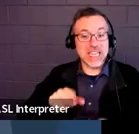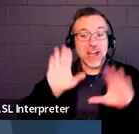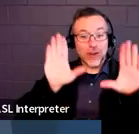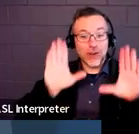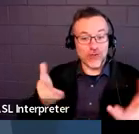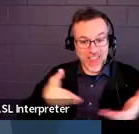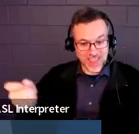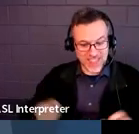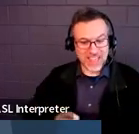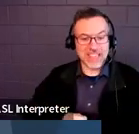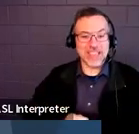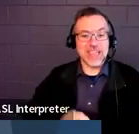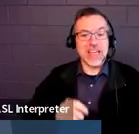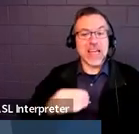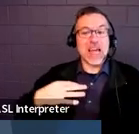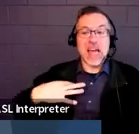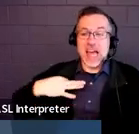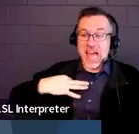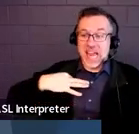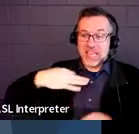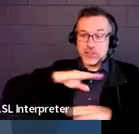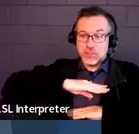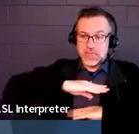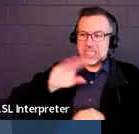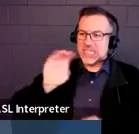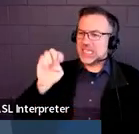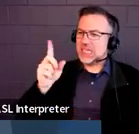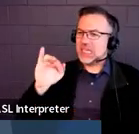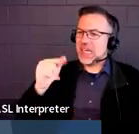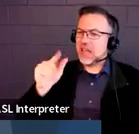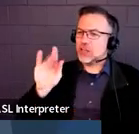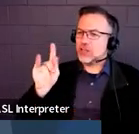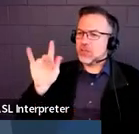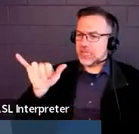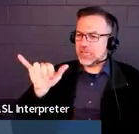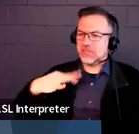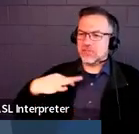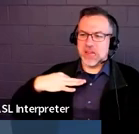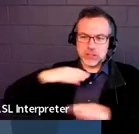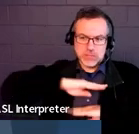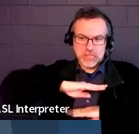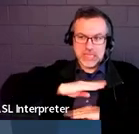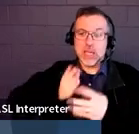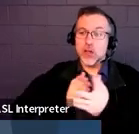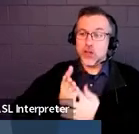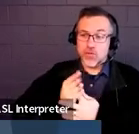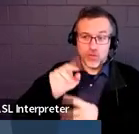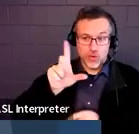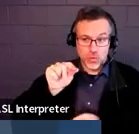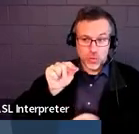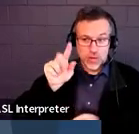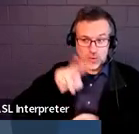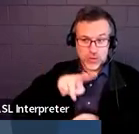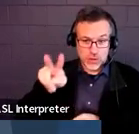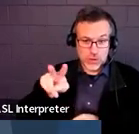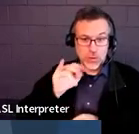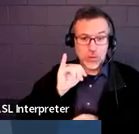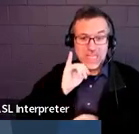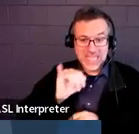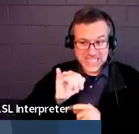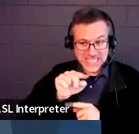Eligibility through 2022 is a great thing. So positive. See.